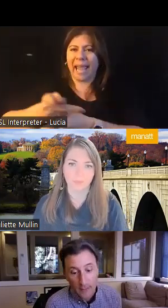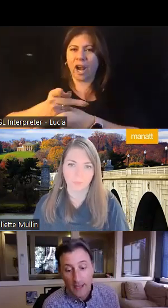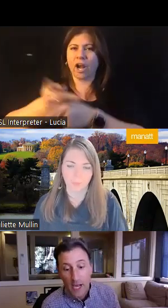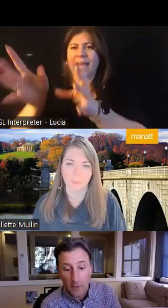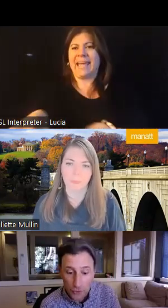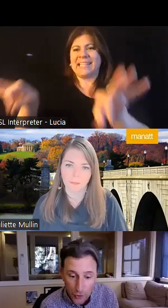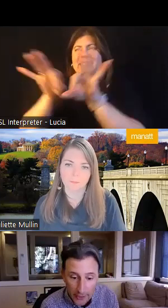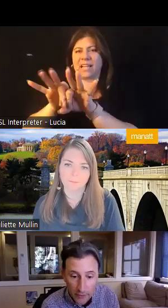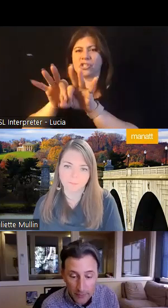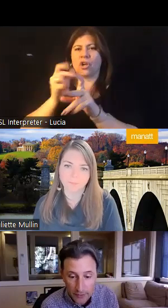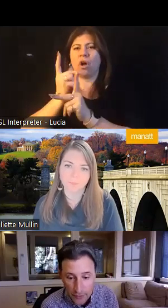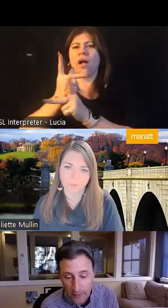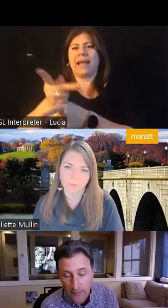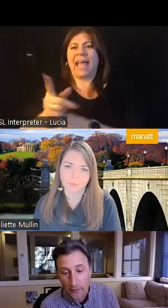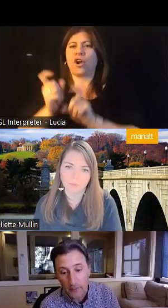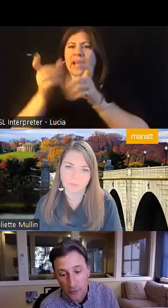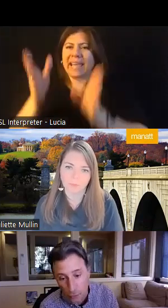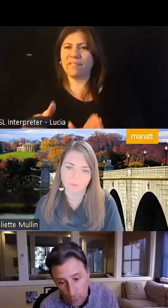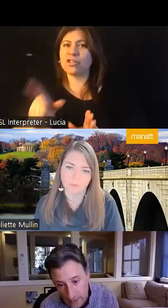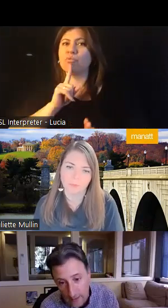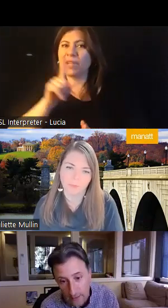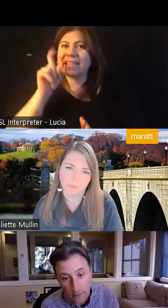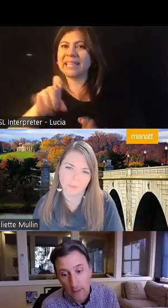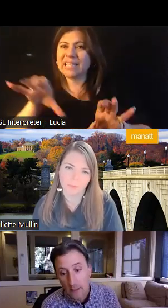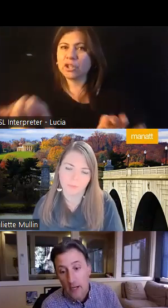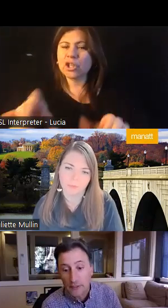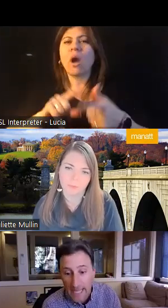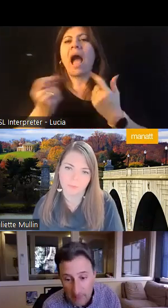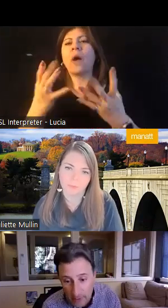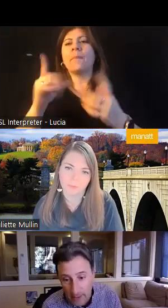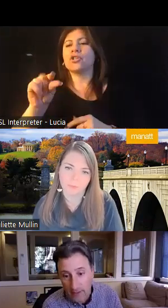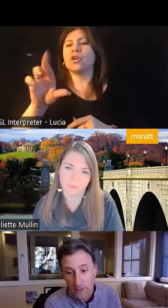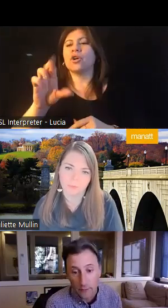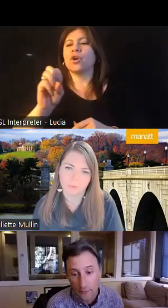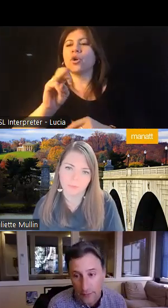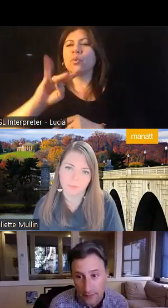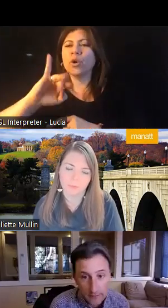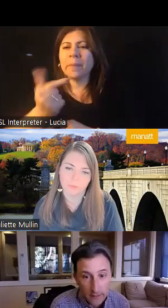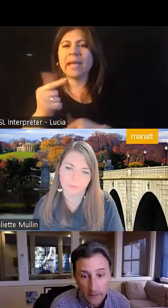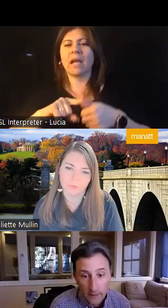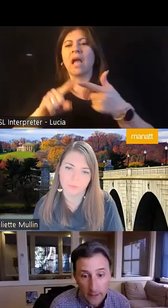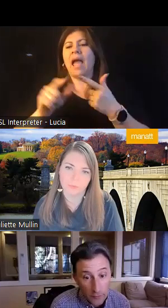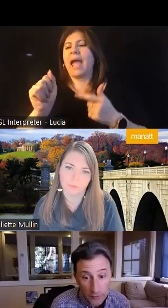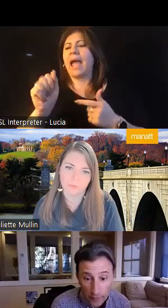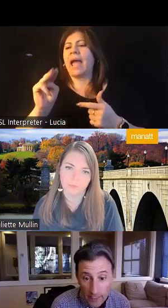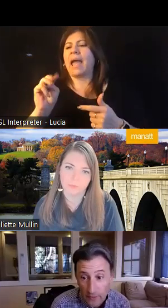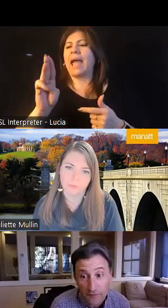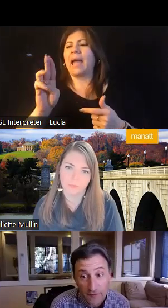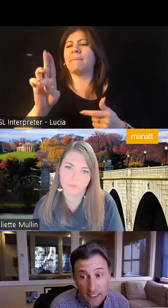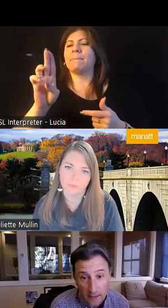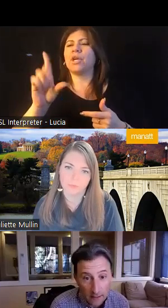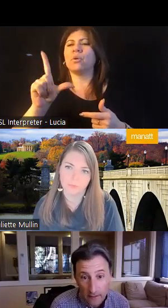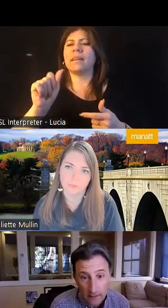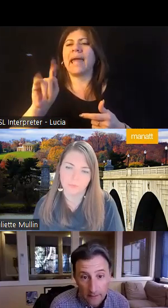ones, how much turning and repositioning they do, how much grooming they do, how much ambulating they do with residents, and most importantly, how